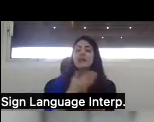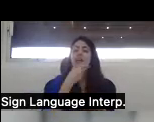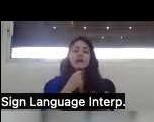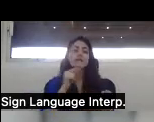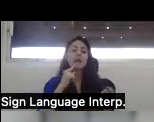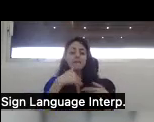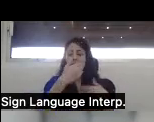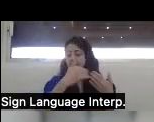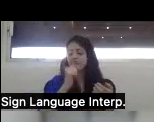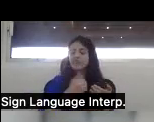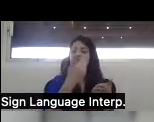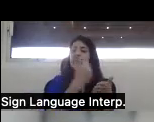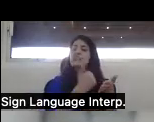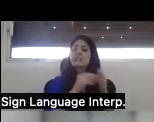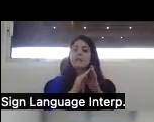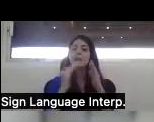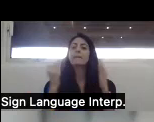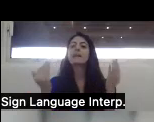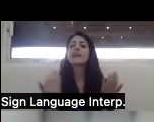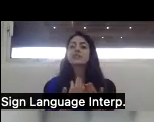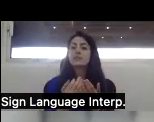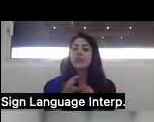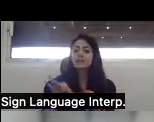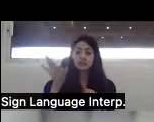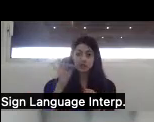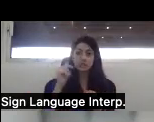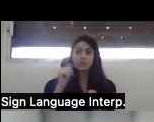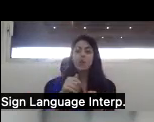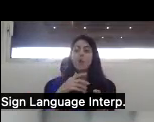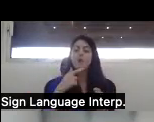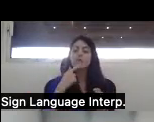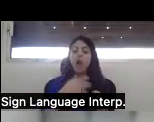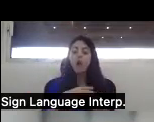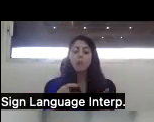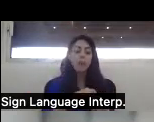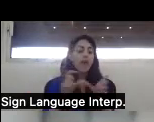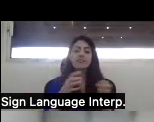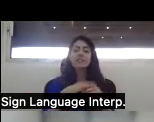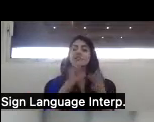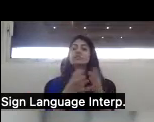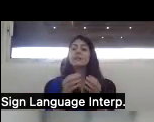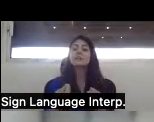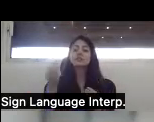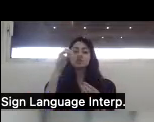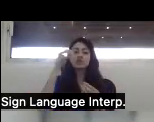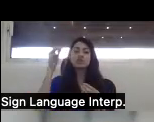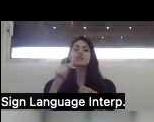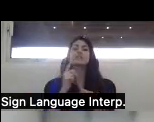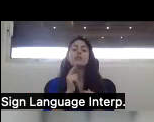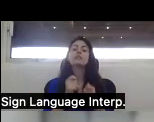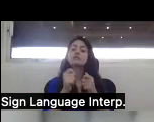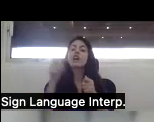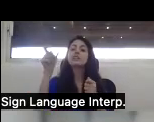a state that provides for people through life cycle social protection. The second element I would like to highlight is really